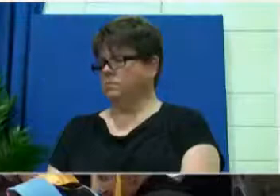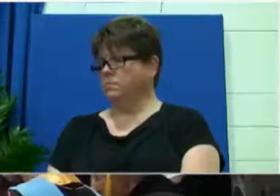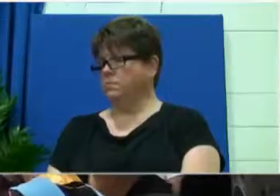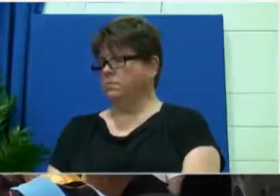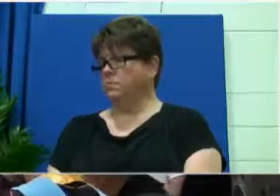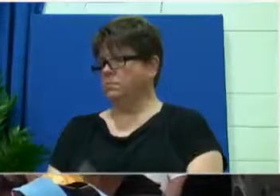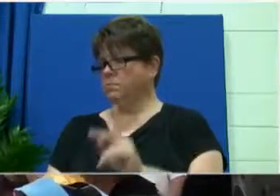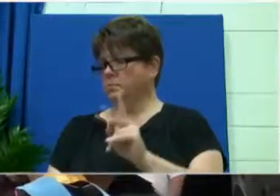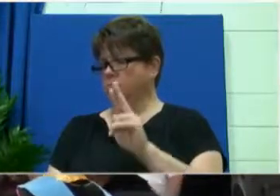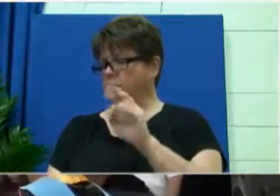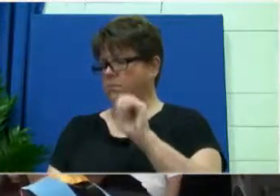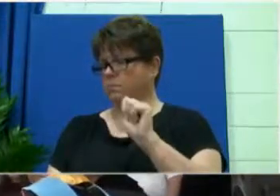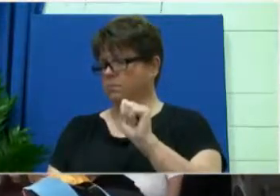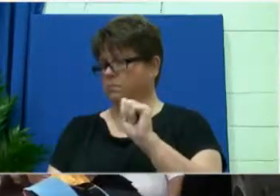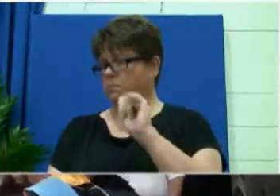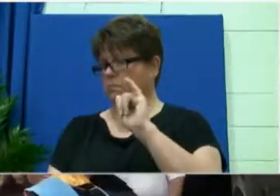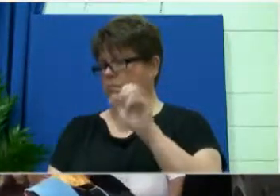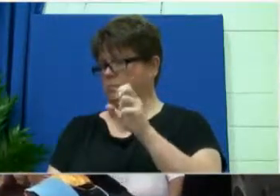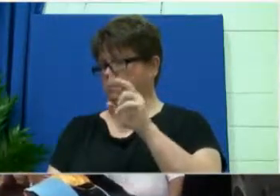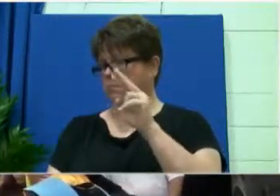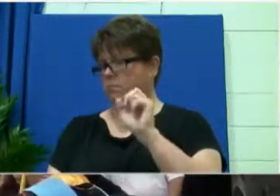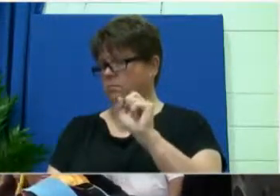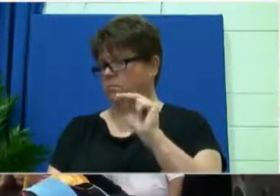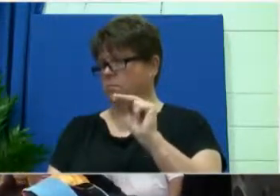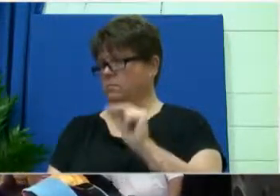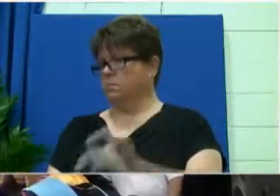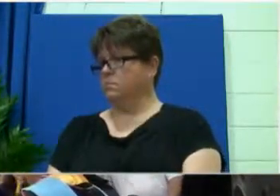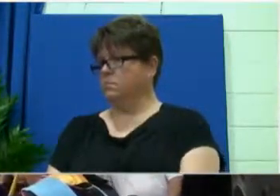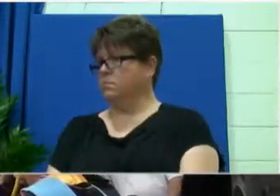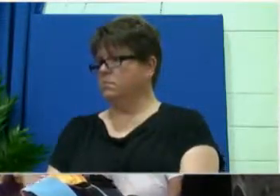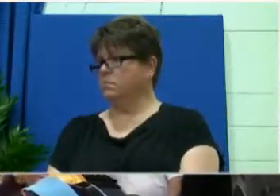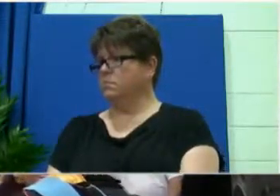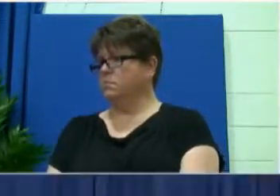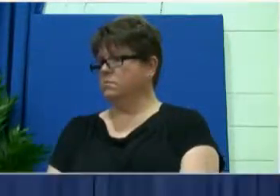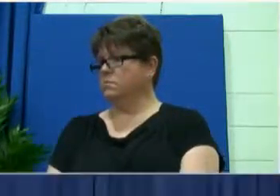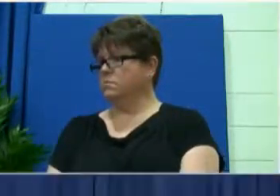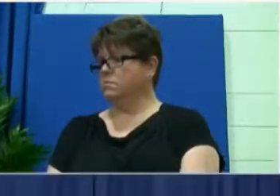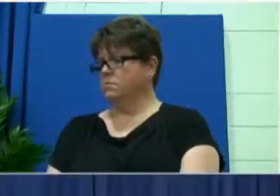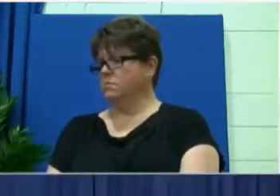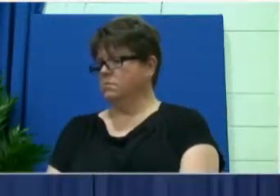Trista N. Johnson, Certificate in Dental Assisting.